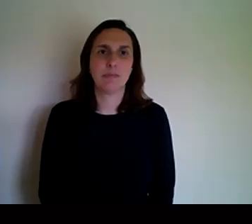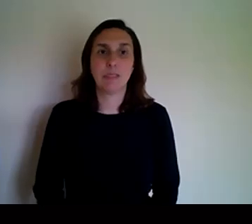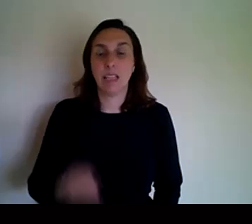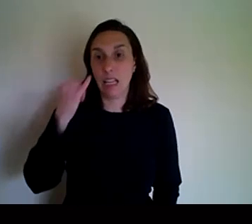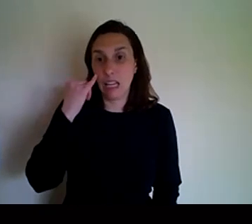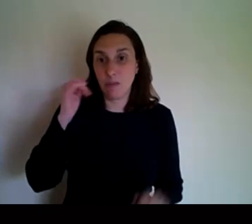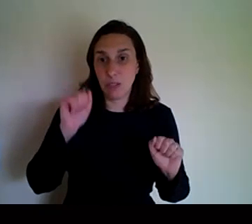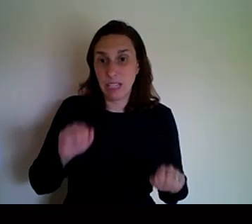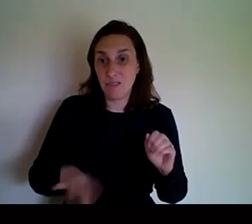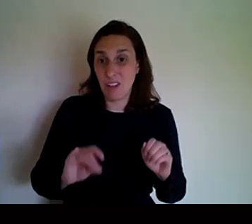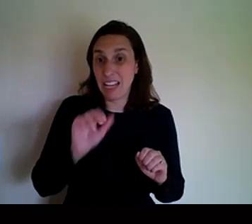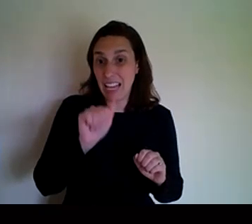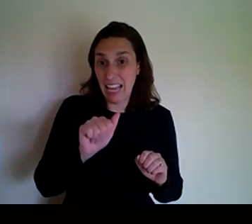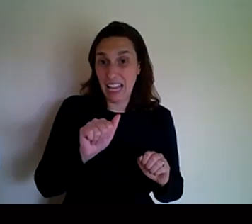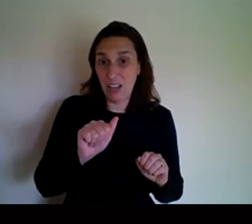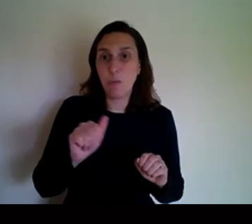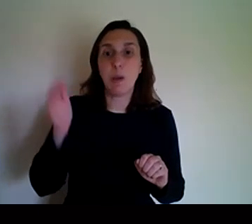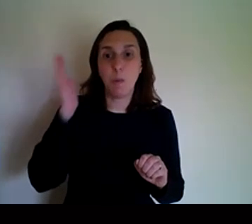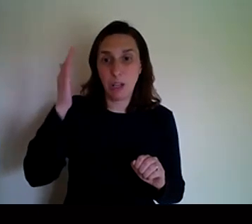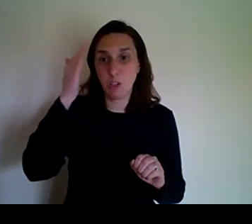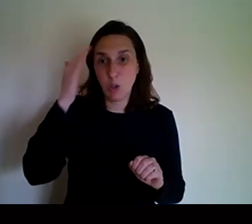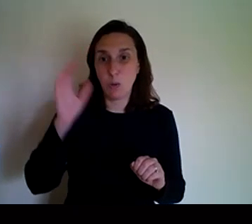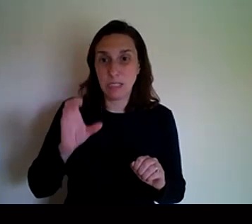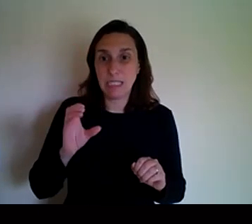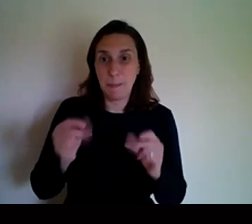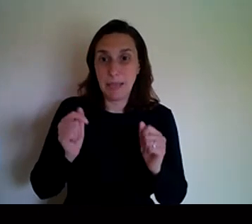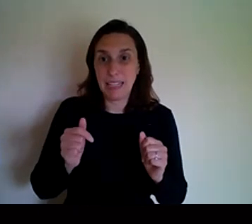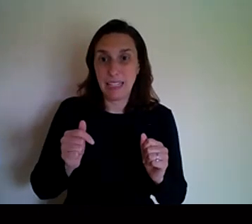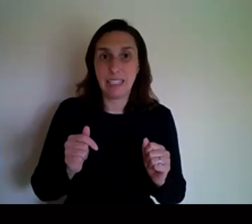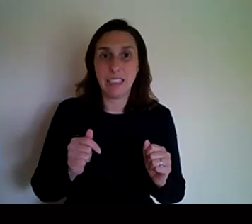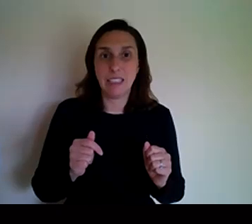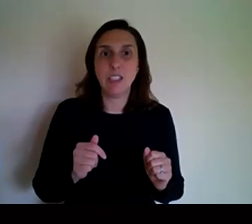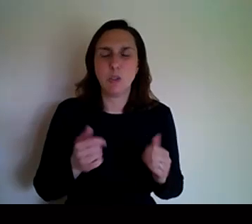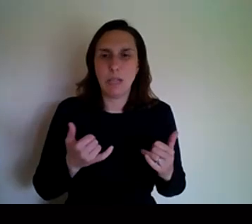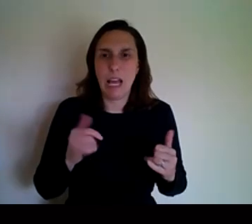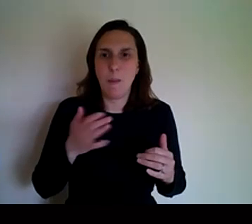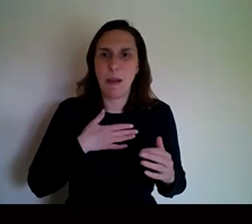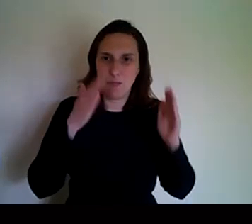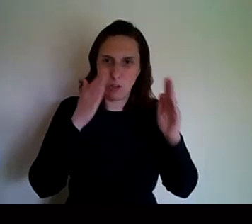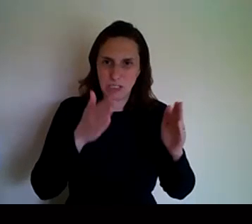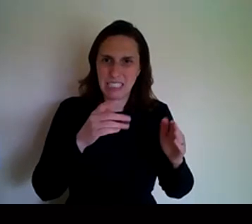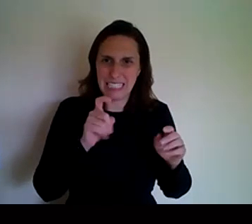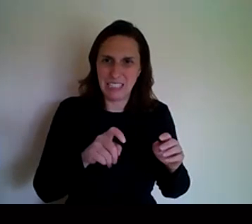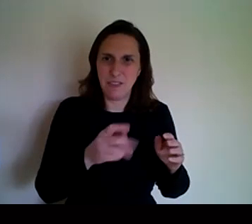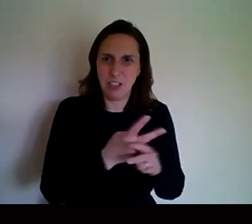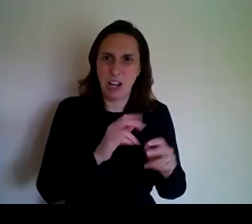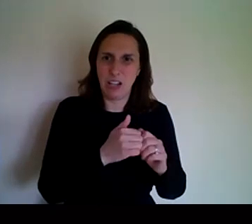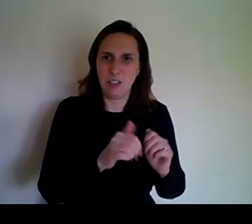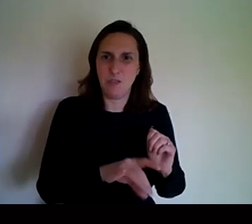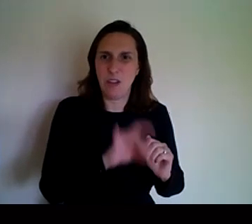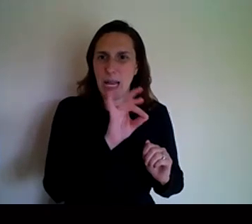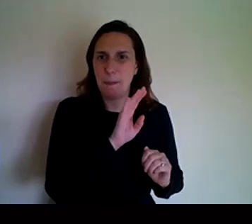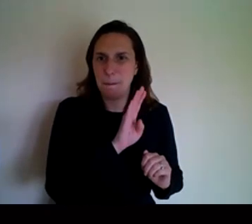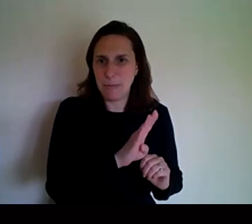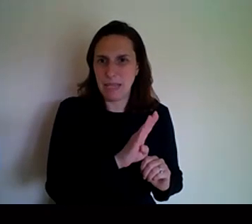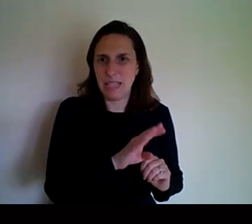know C immediately. So I think my focus is going to be figuring out how I can find B and A. So